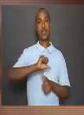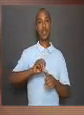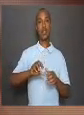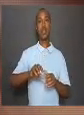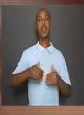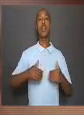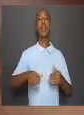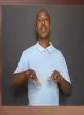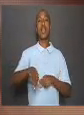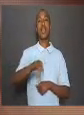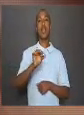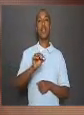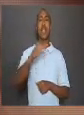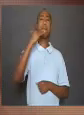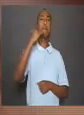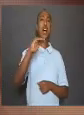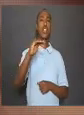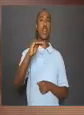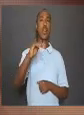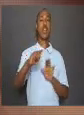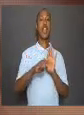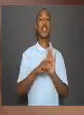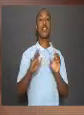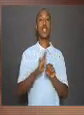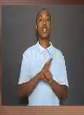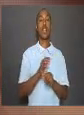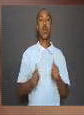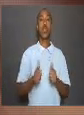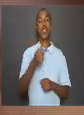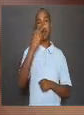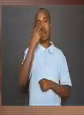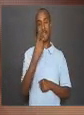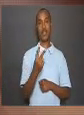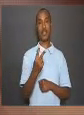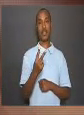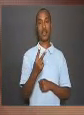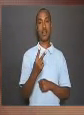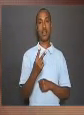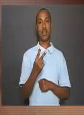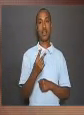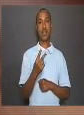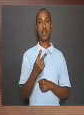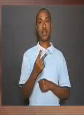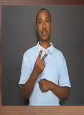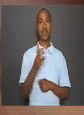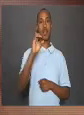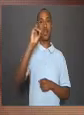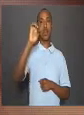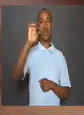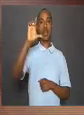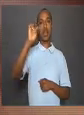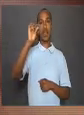gets a partial negative charge, which is represented as delta